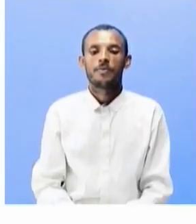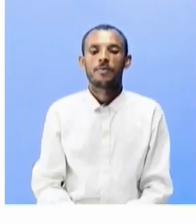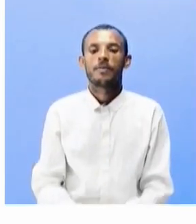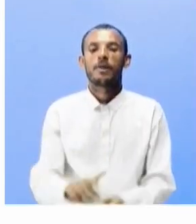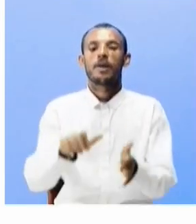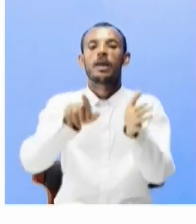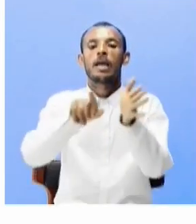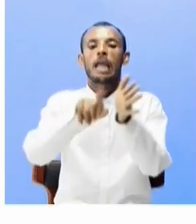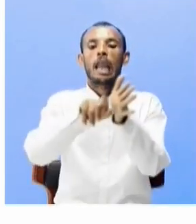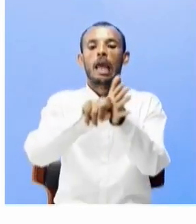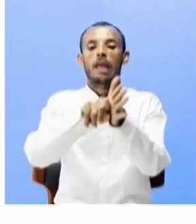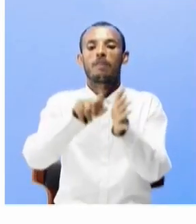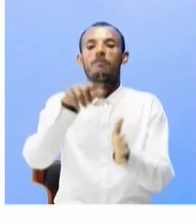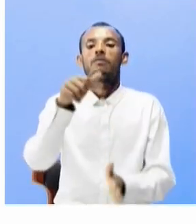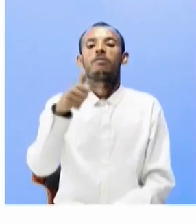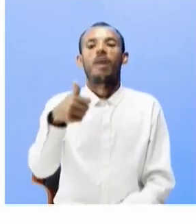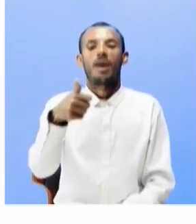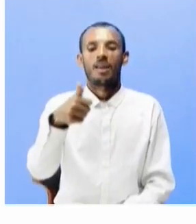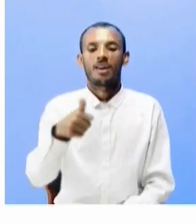negative 10